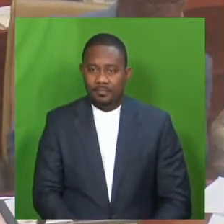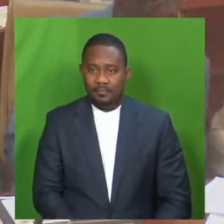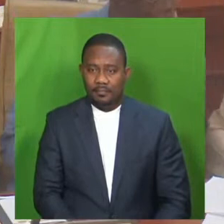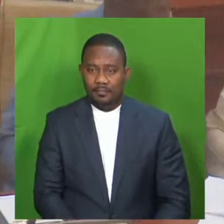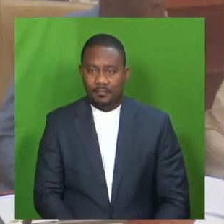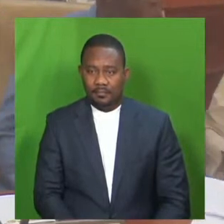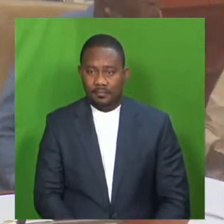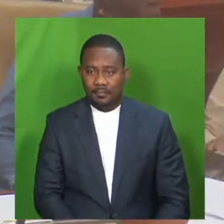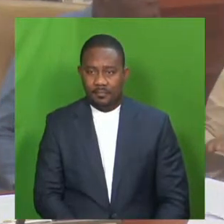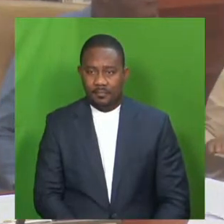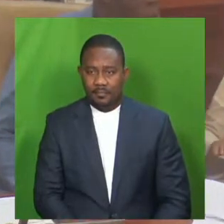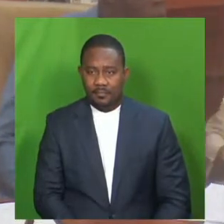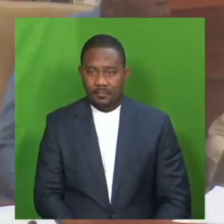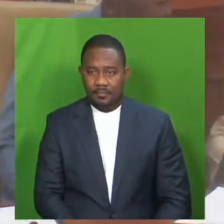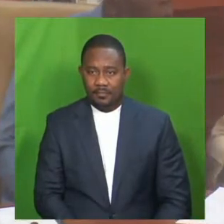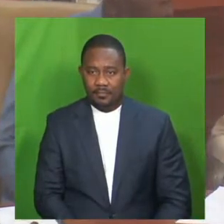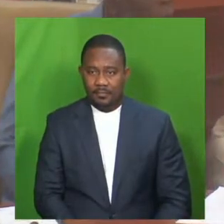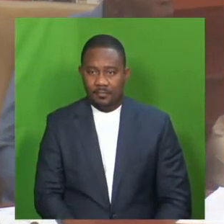I